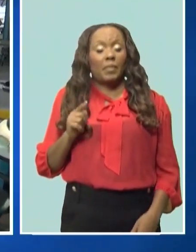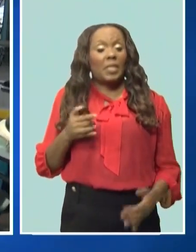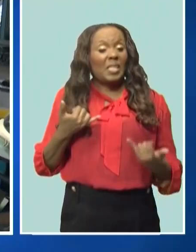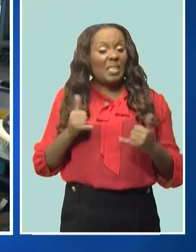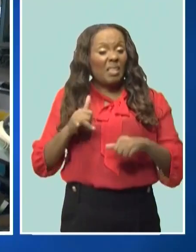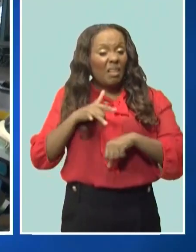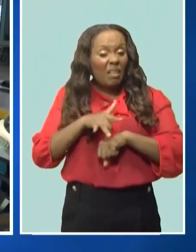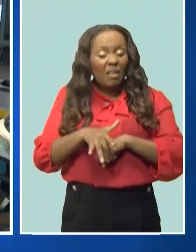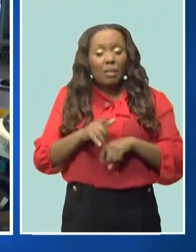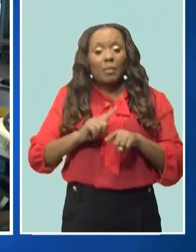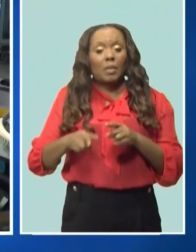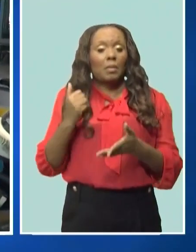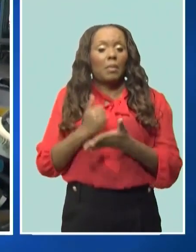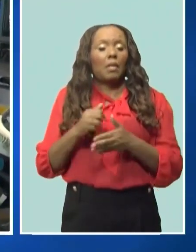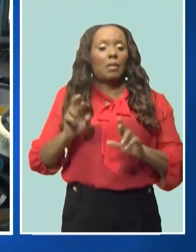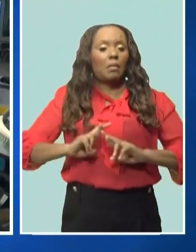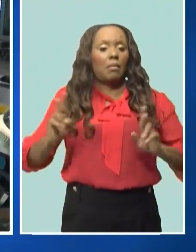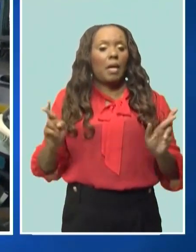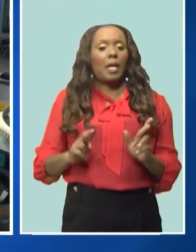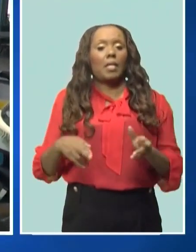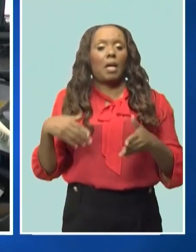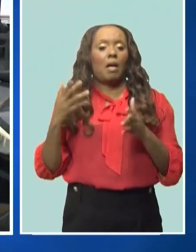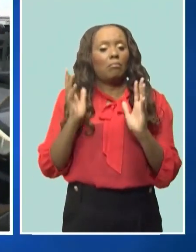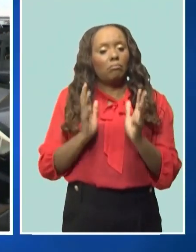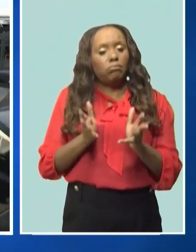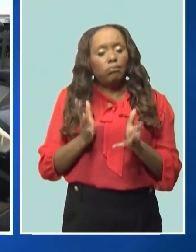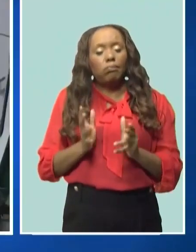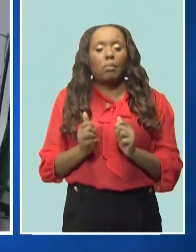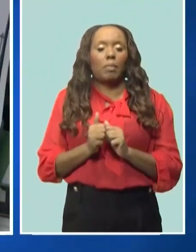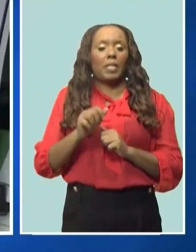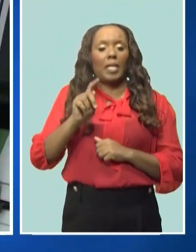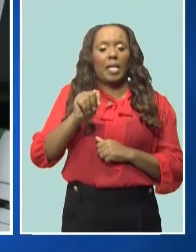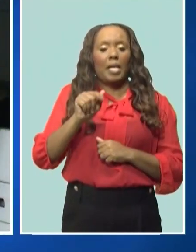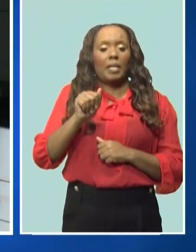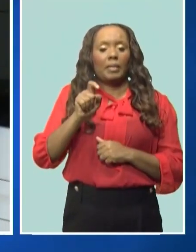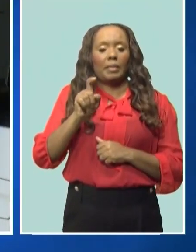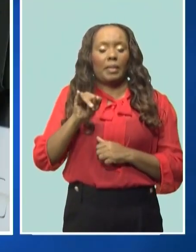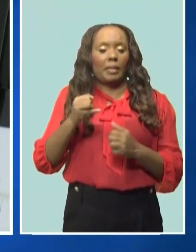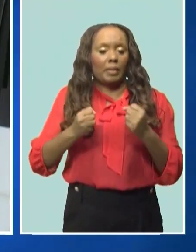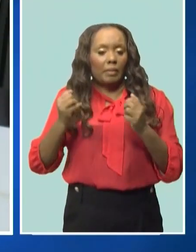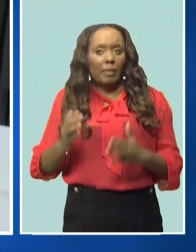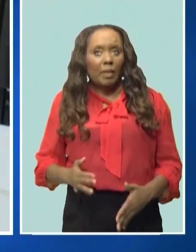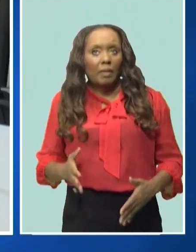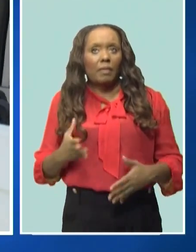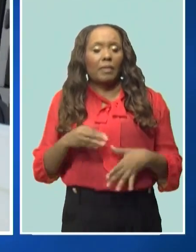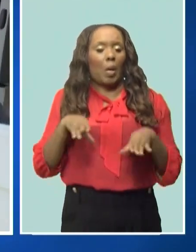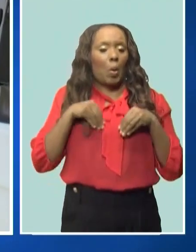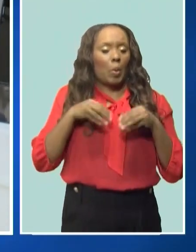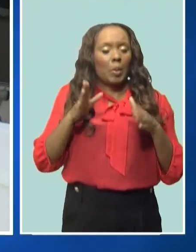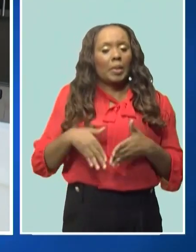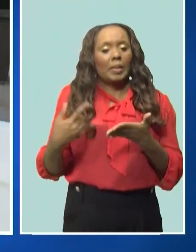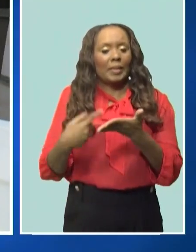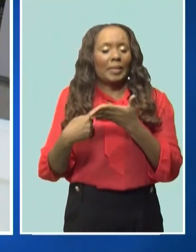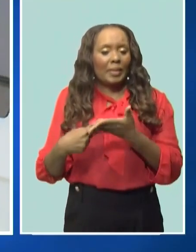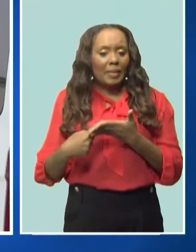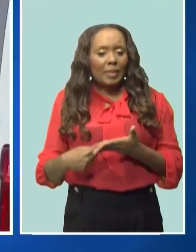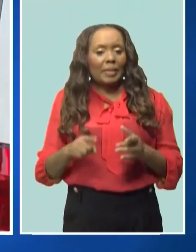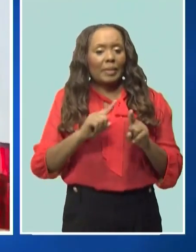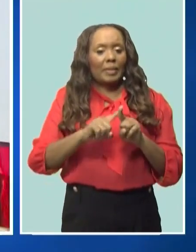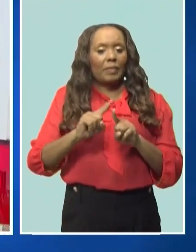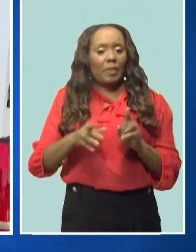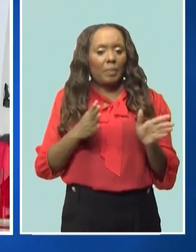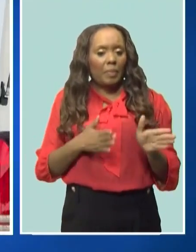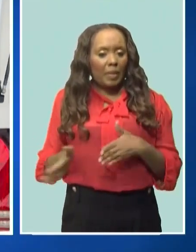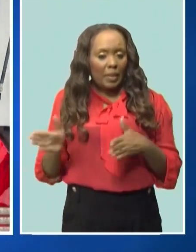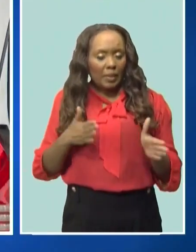yet, the bank is ready to sit down with taxi owners and owners of public transport to discuss terms and packages. We